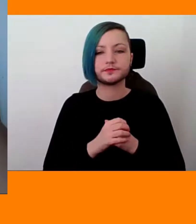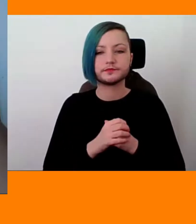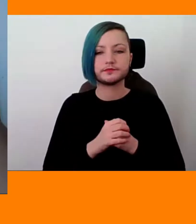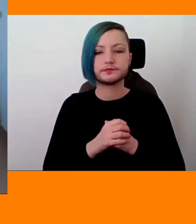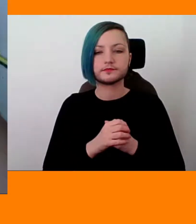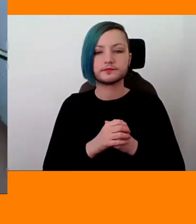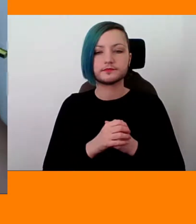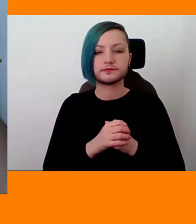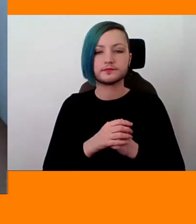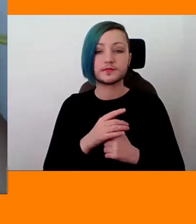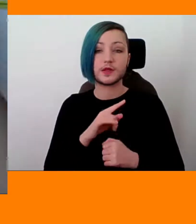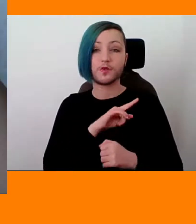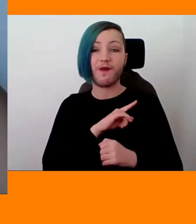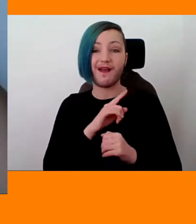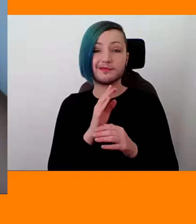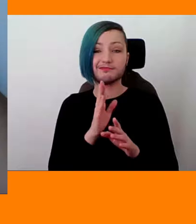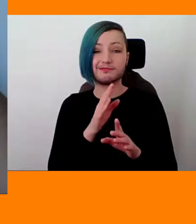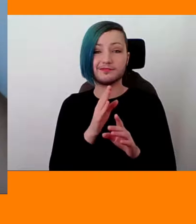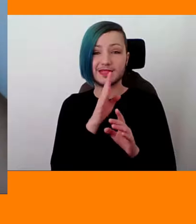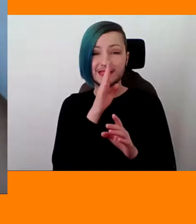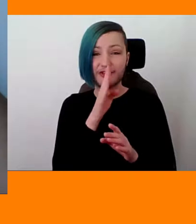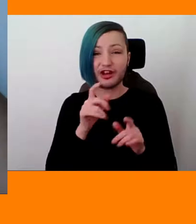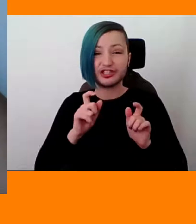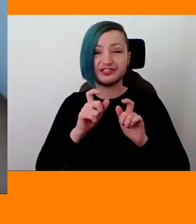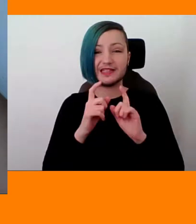up towards the ponytail.